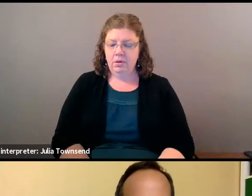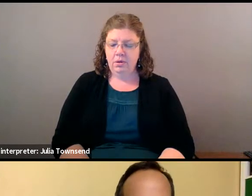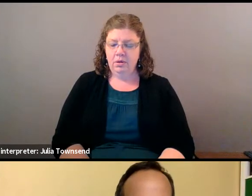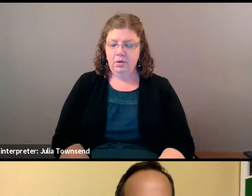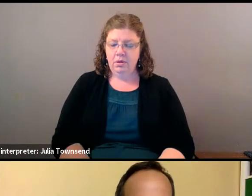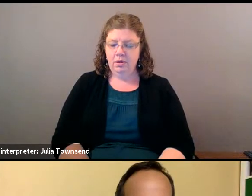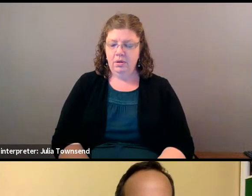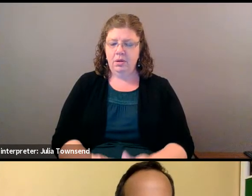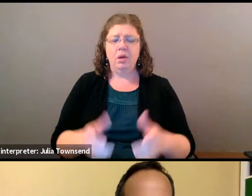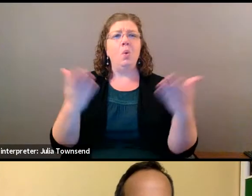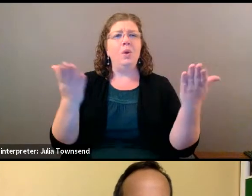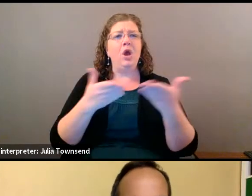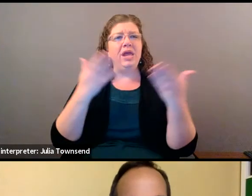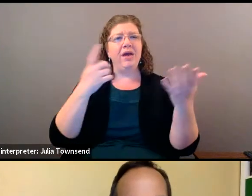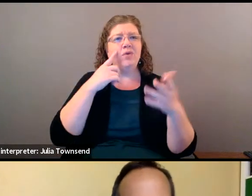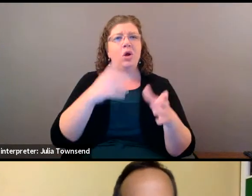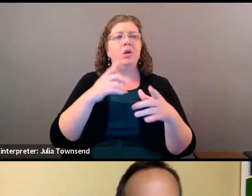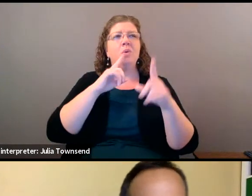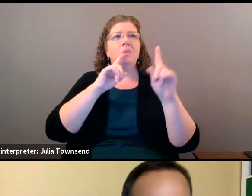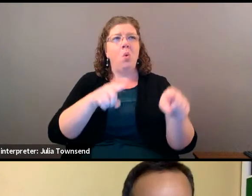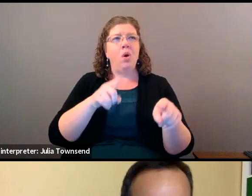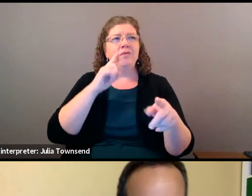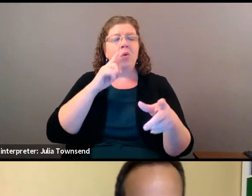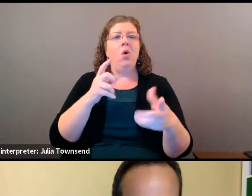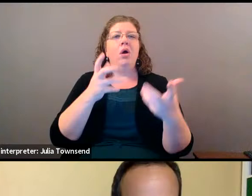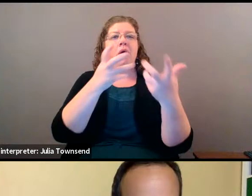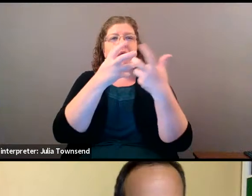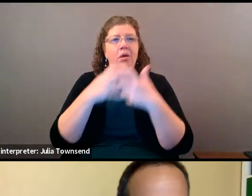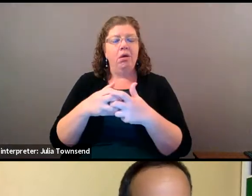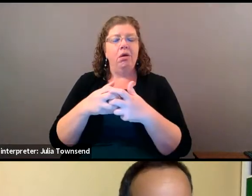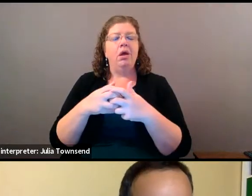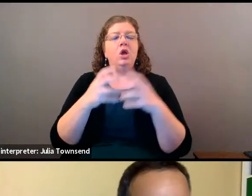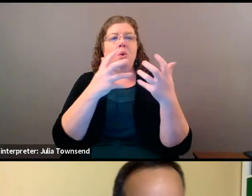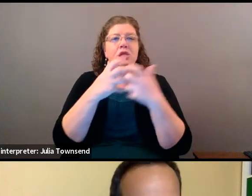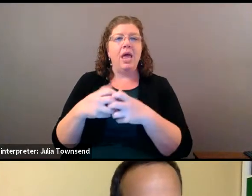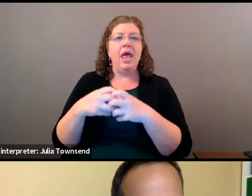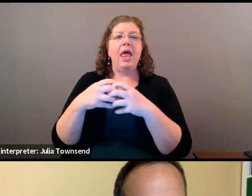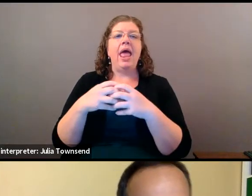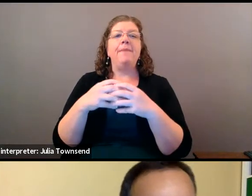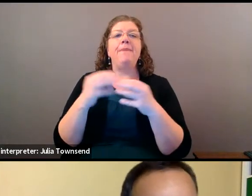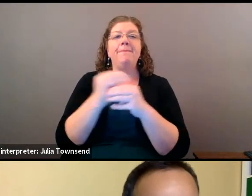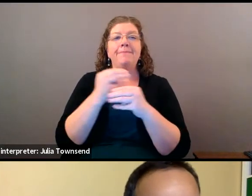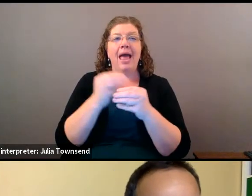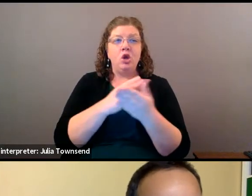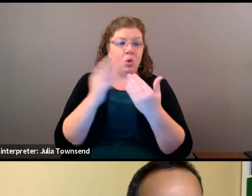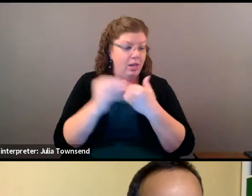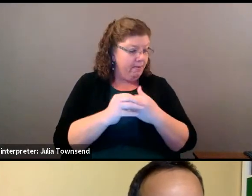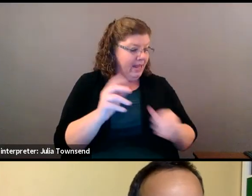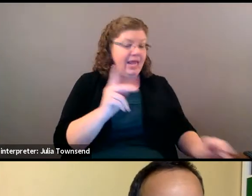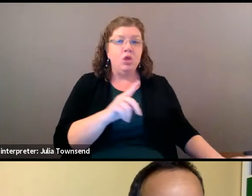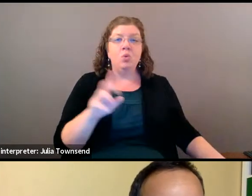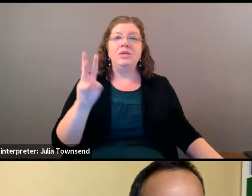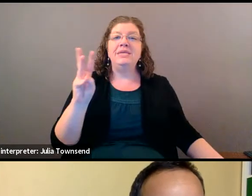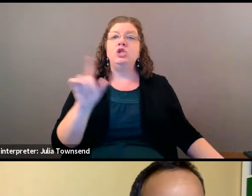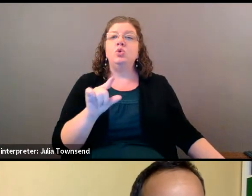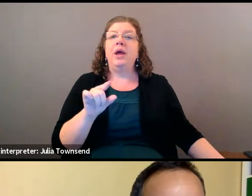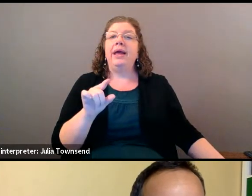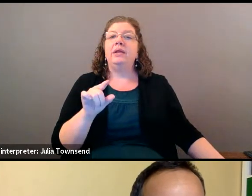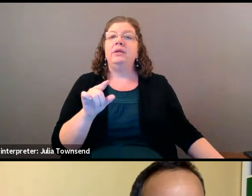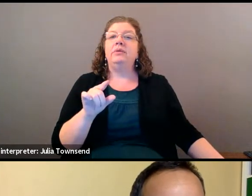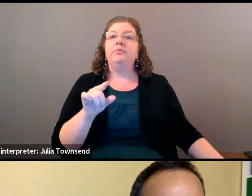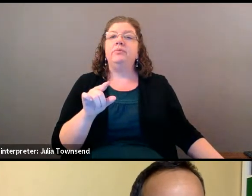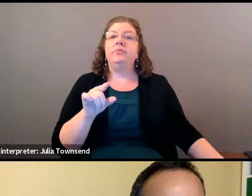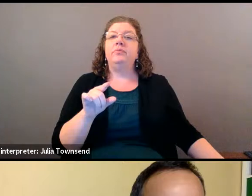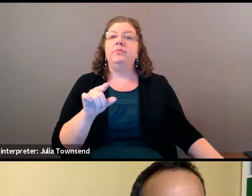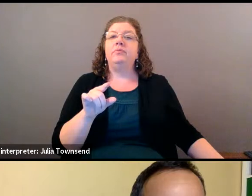to create an opportunity for coherence in our mathematics curriculum for kinder through 6th grade. We